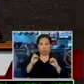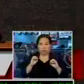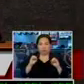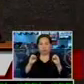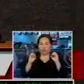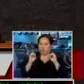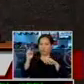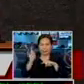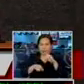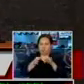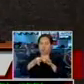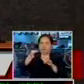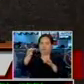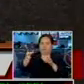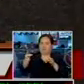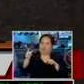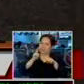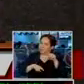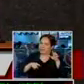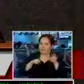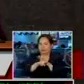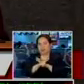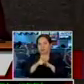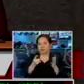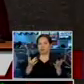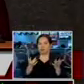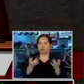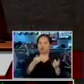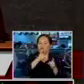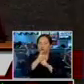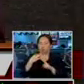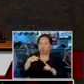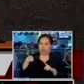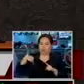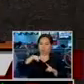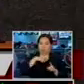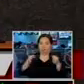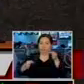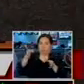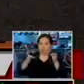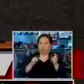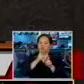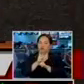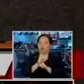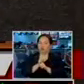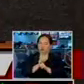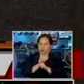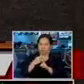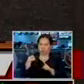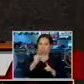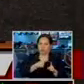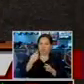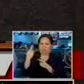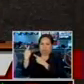to postpone or evade. As jurors, it is our obligation